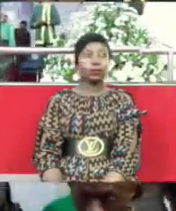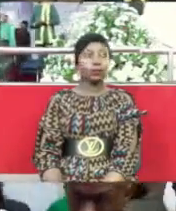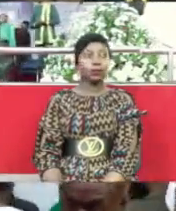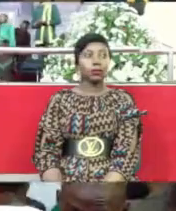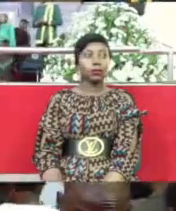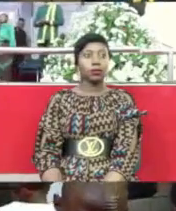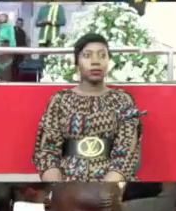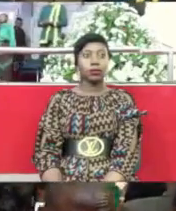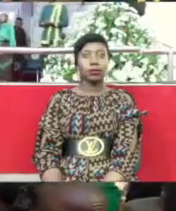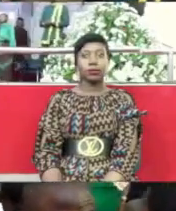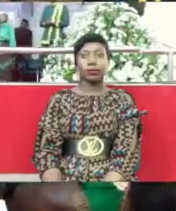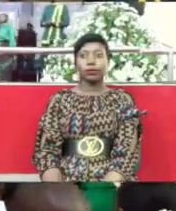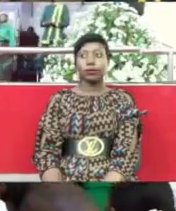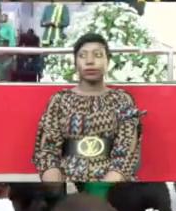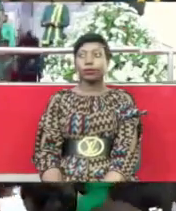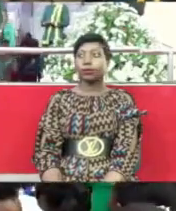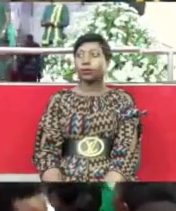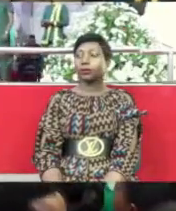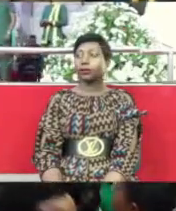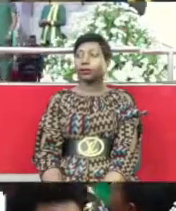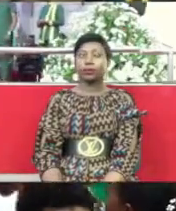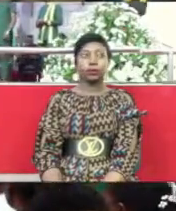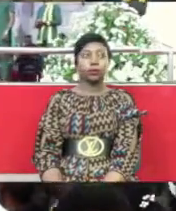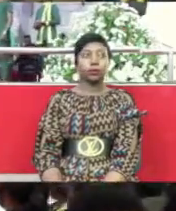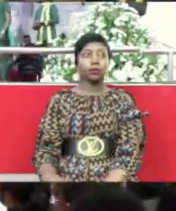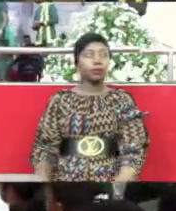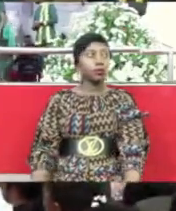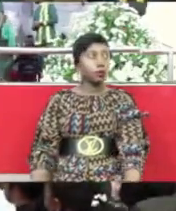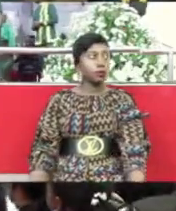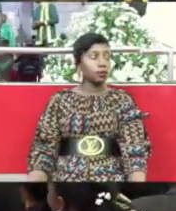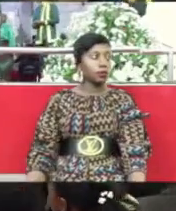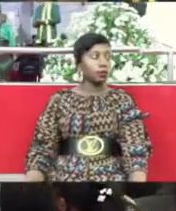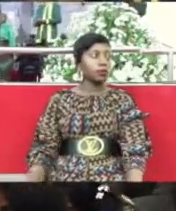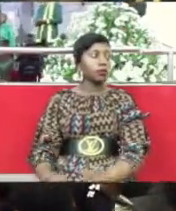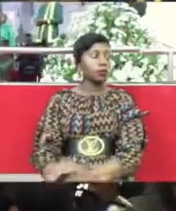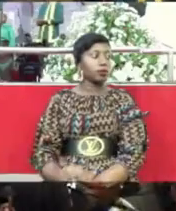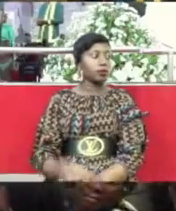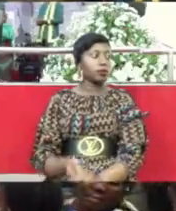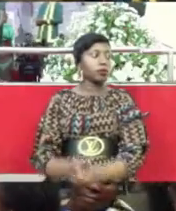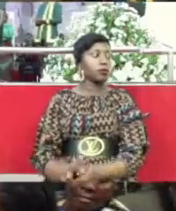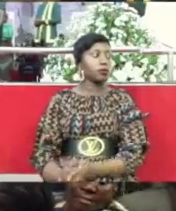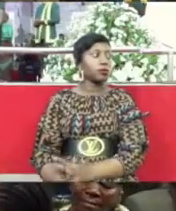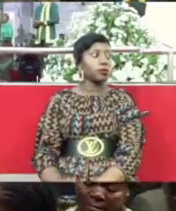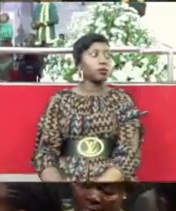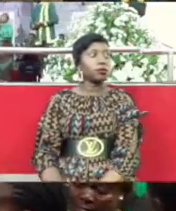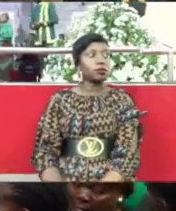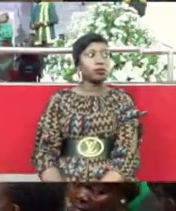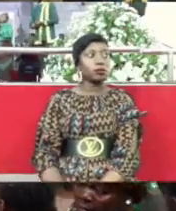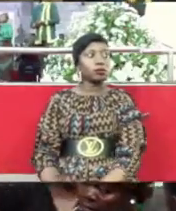God, this Sunday, the 4th of February, my fears and worries, I will not be afraid of